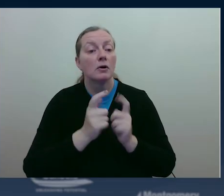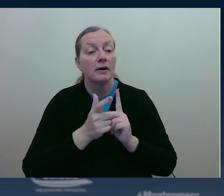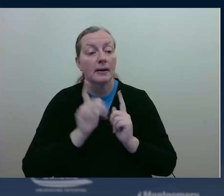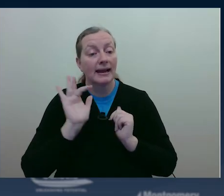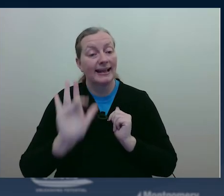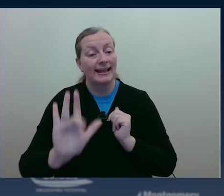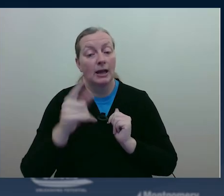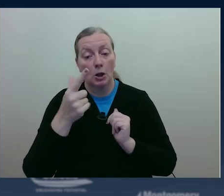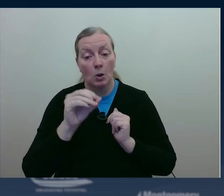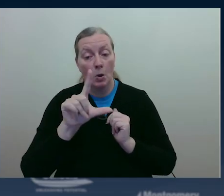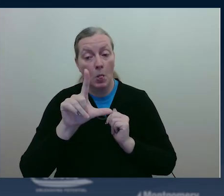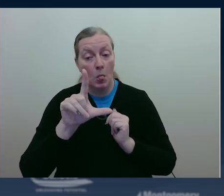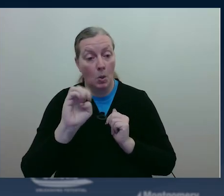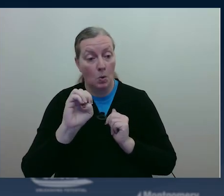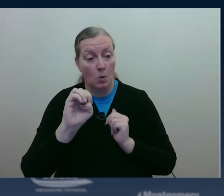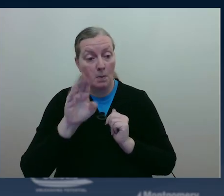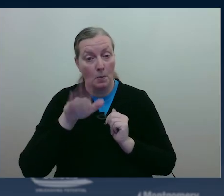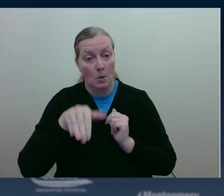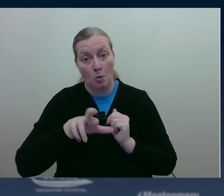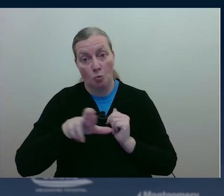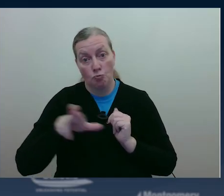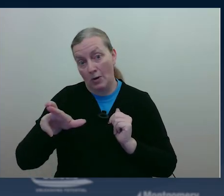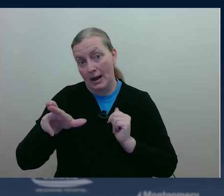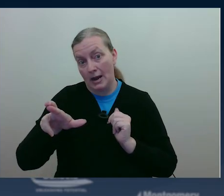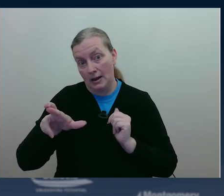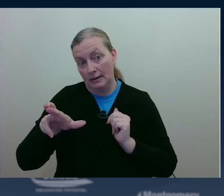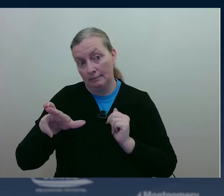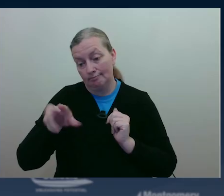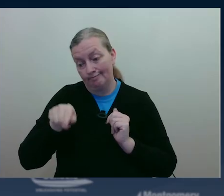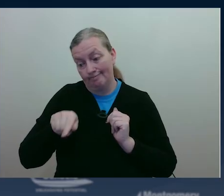corner of your device.